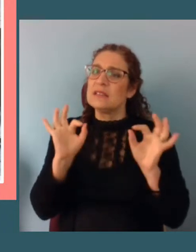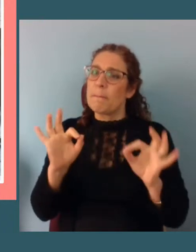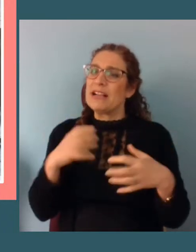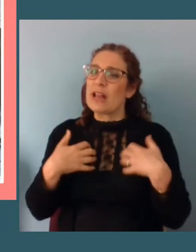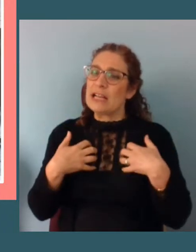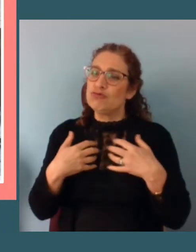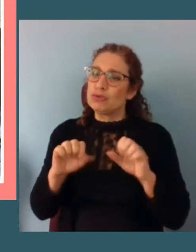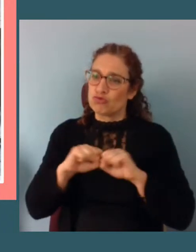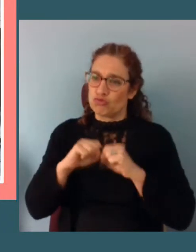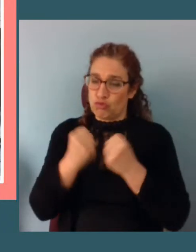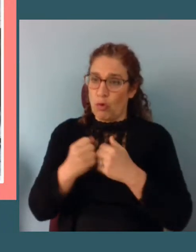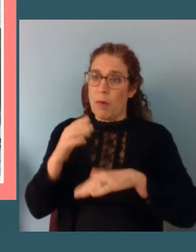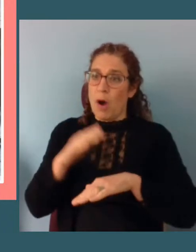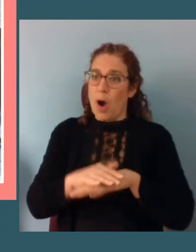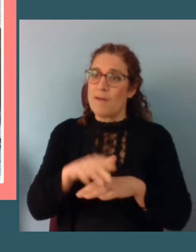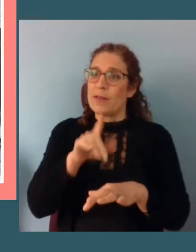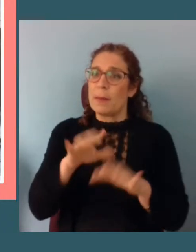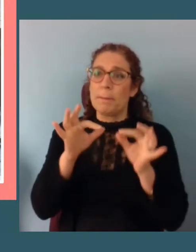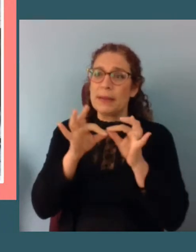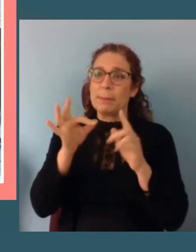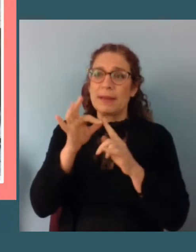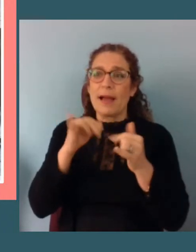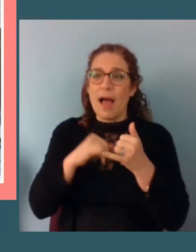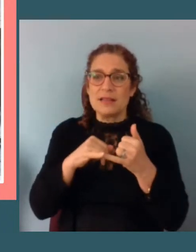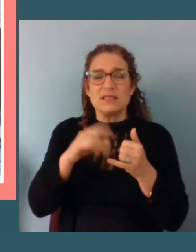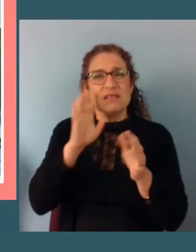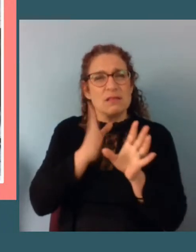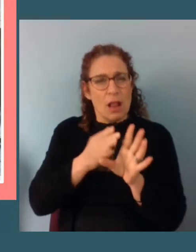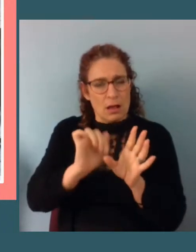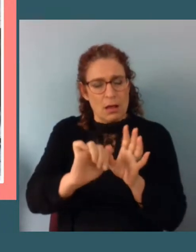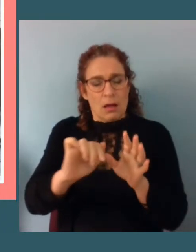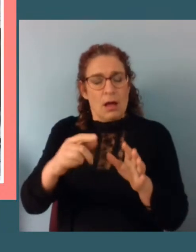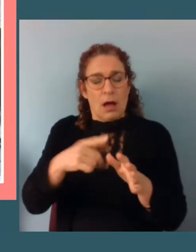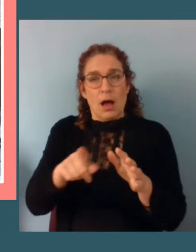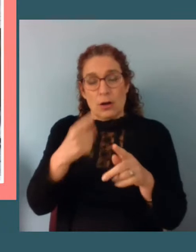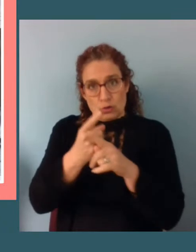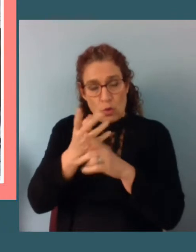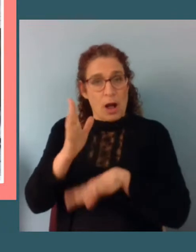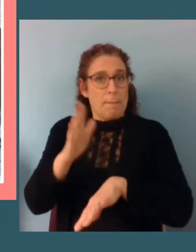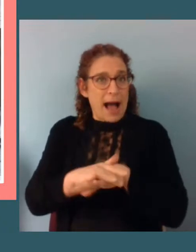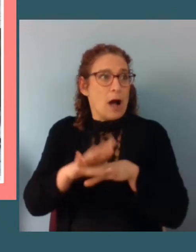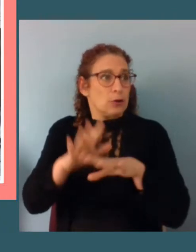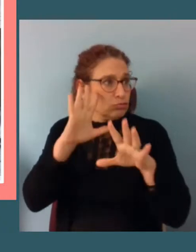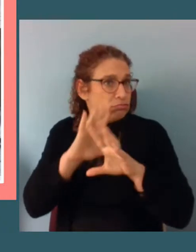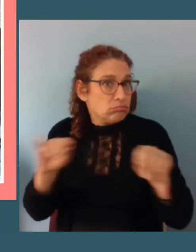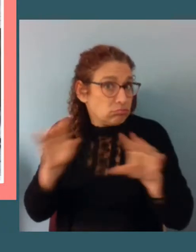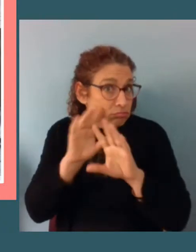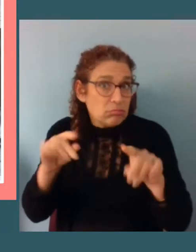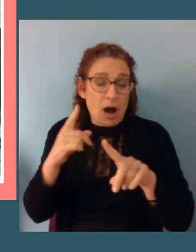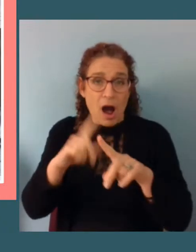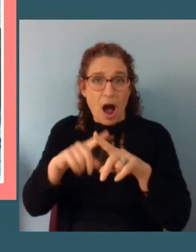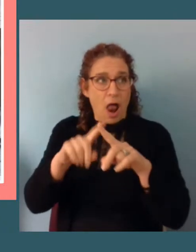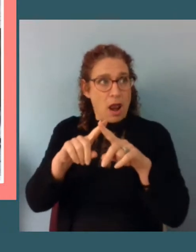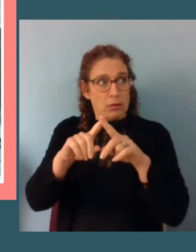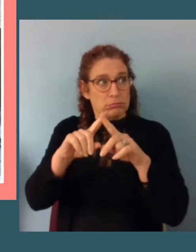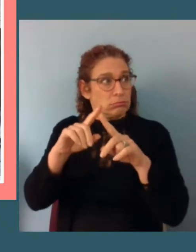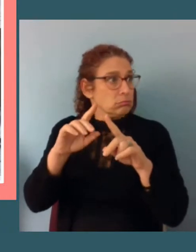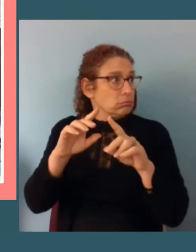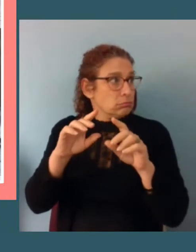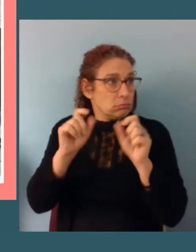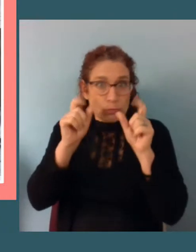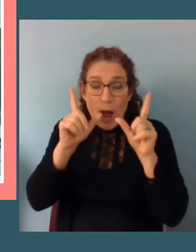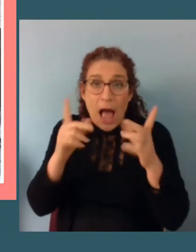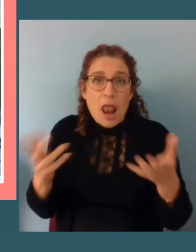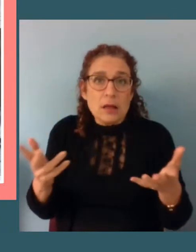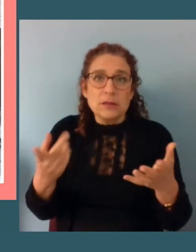Psychological Society. And here is all about advocating and raising awareness of psychological needs. It's about developing and increasing